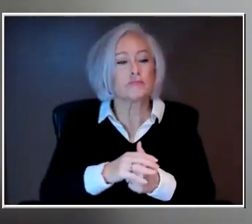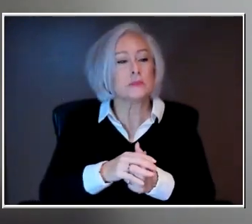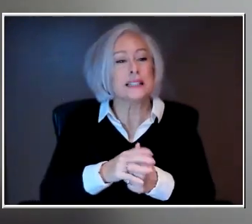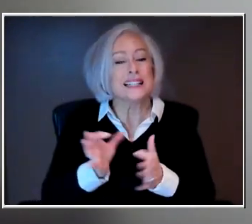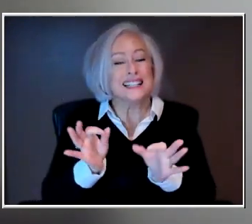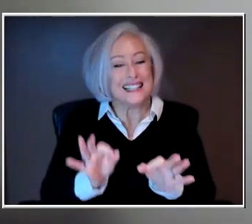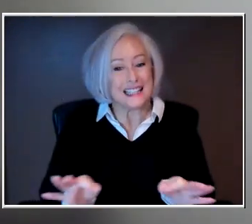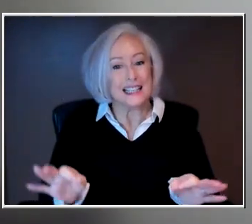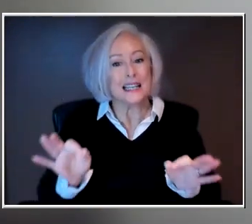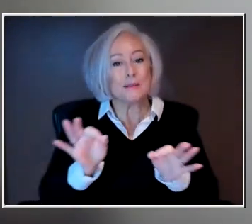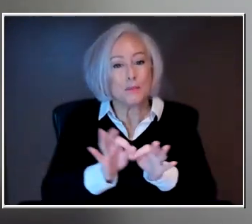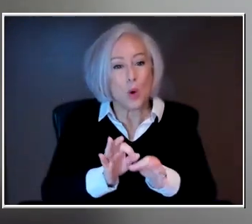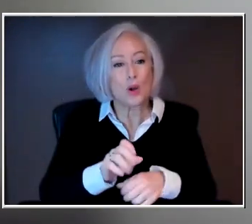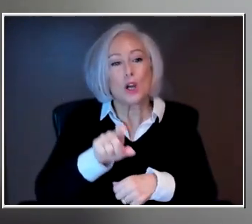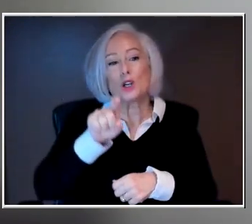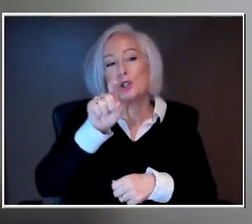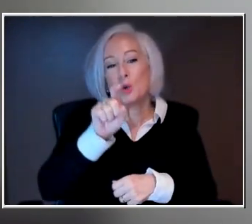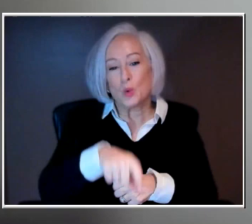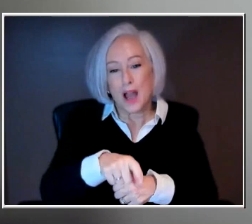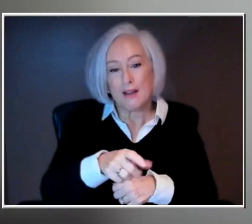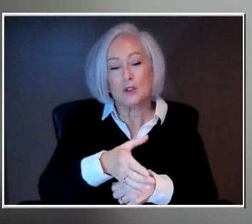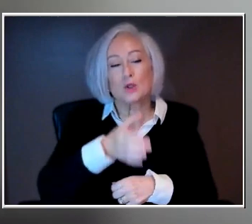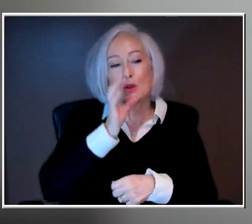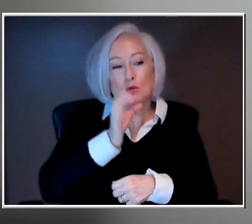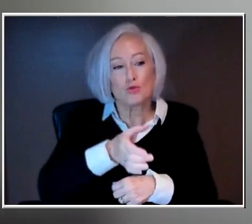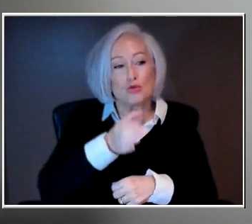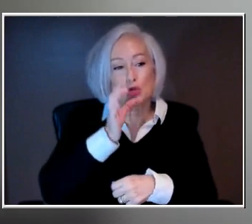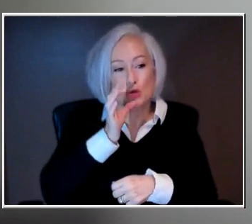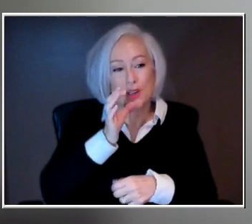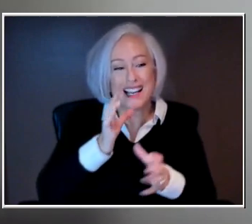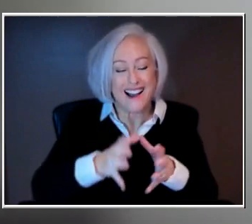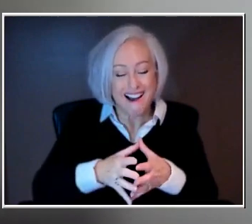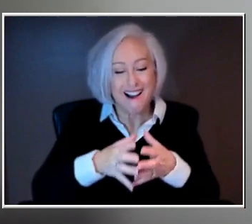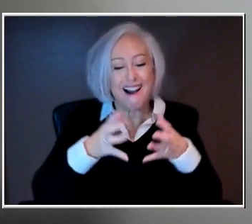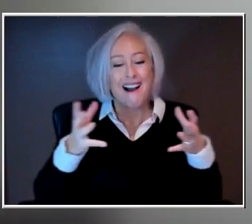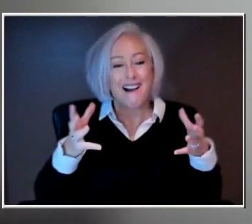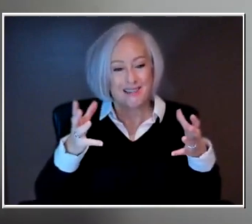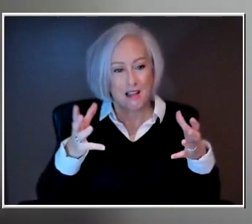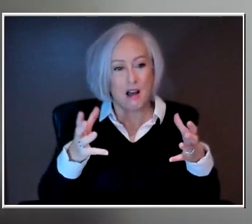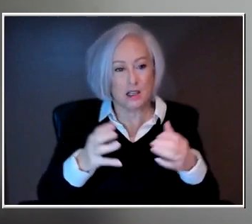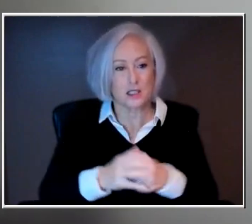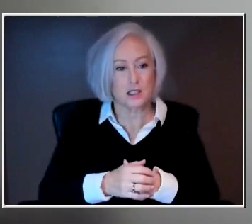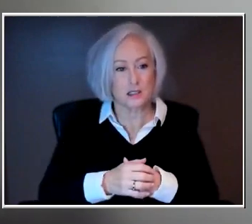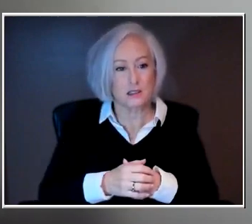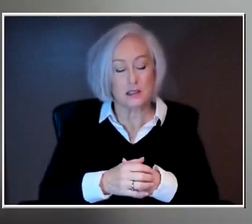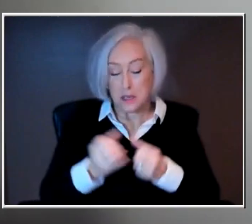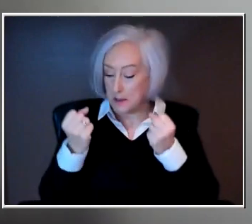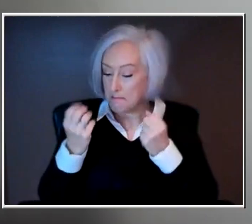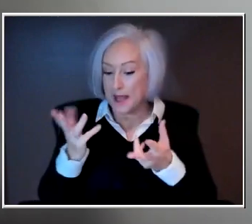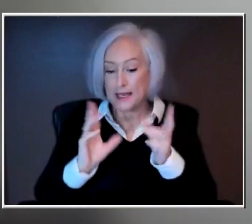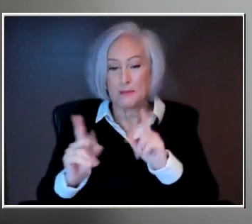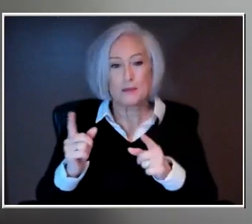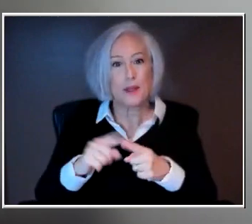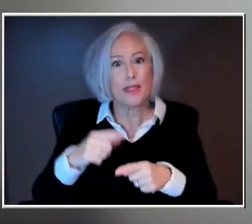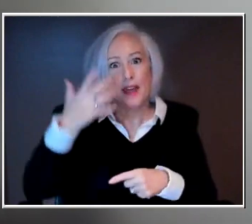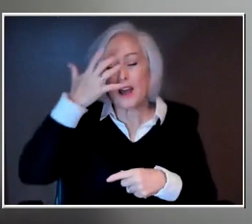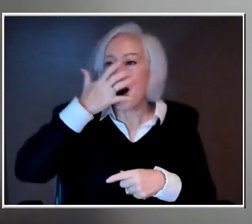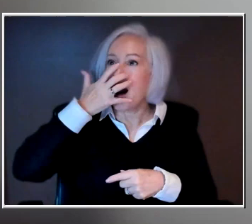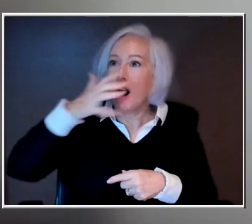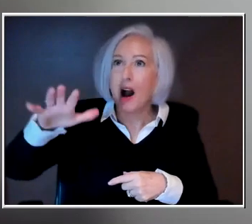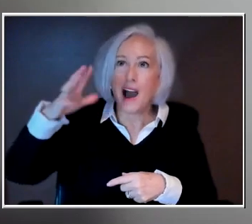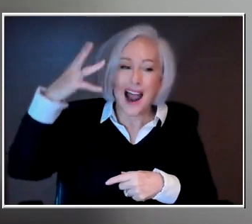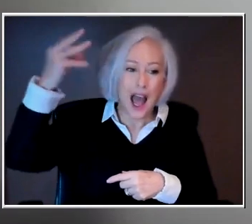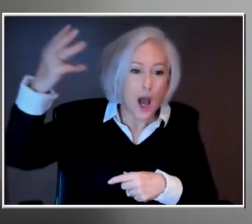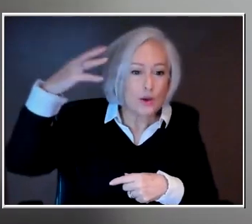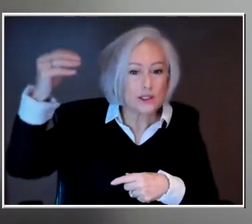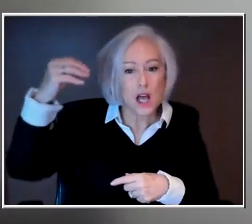drink. You actually have to drink a lot. Everybody thinks of that when we're sweating and it's hot, but you have to drink a lot also when it's